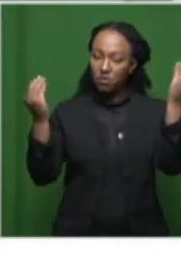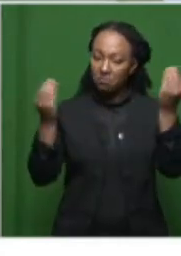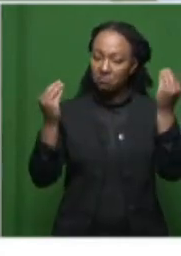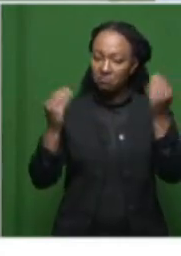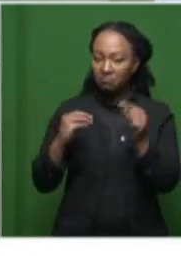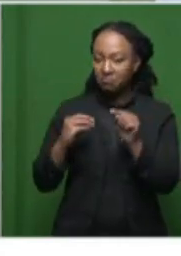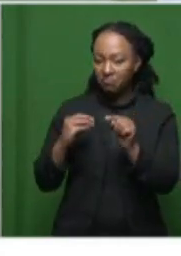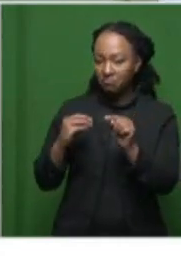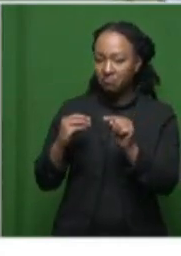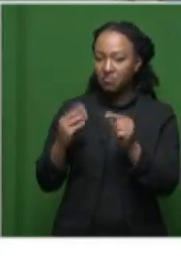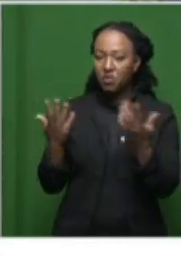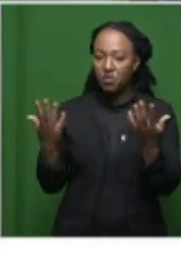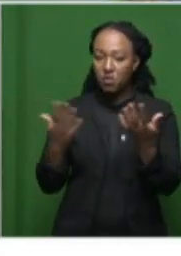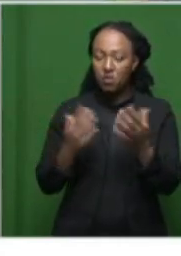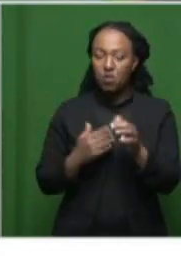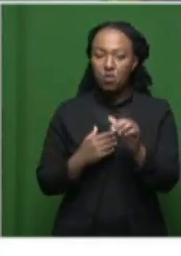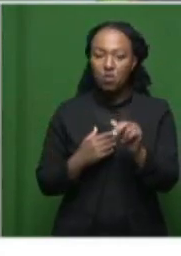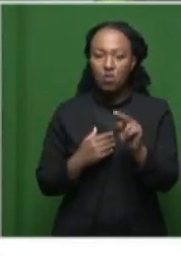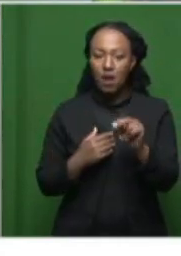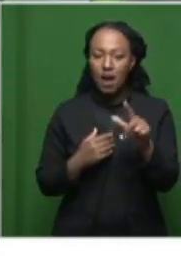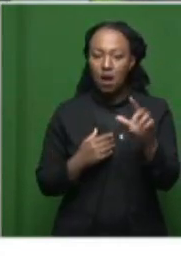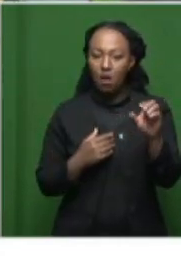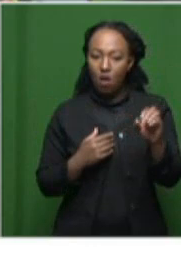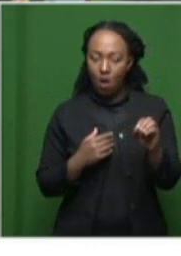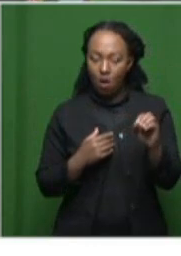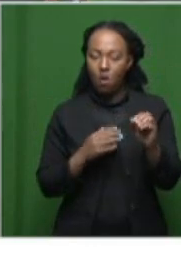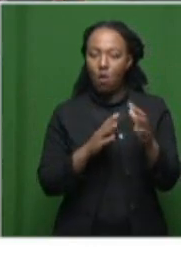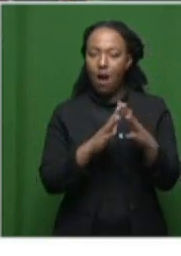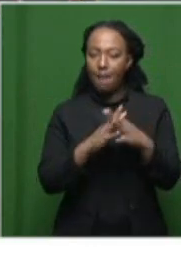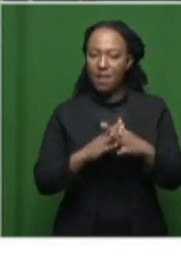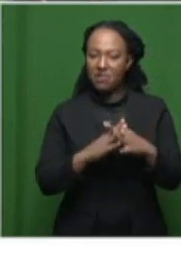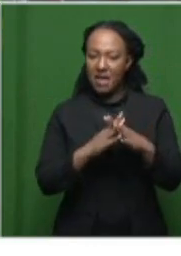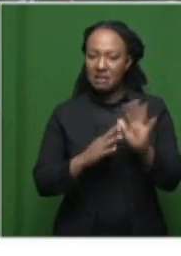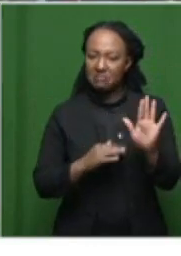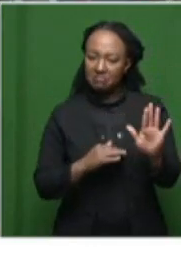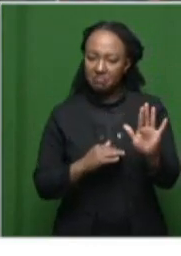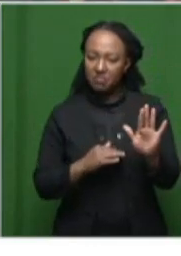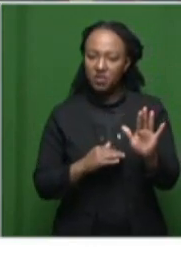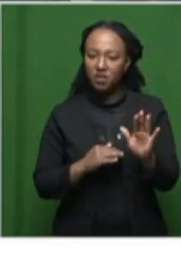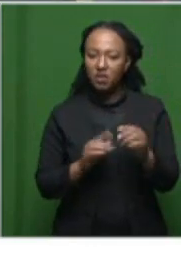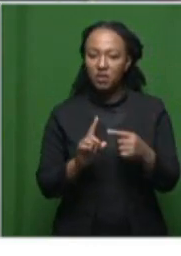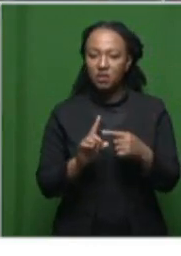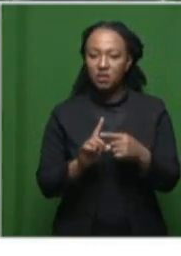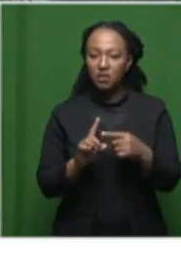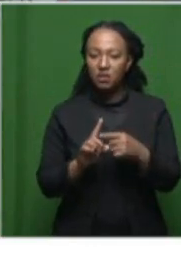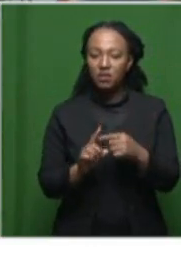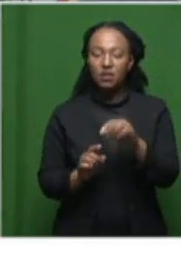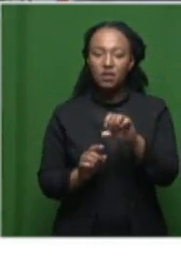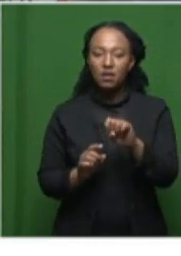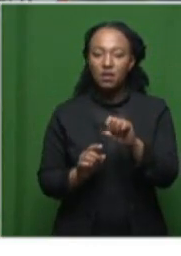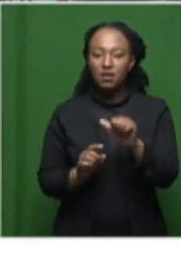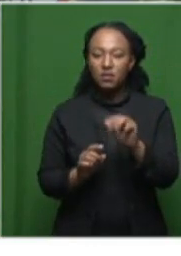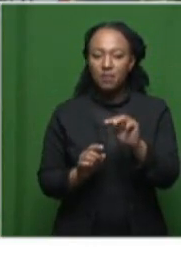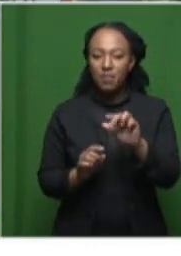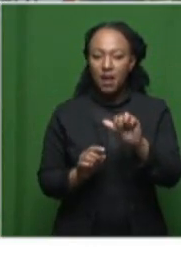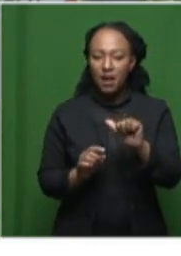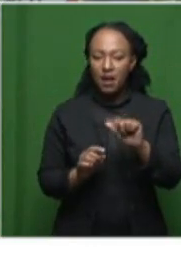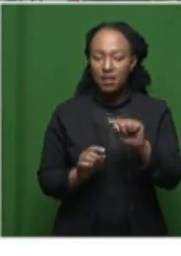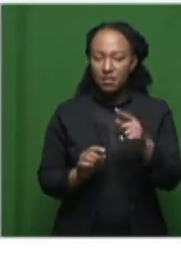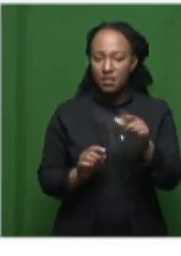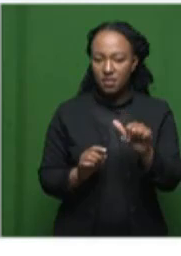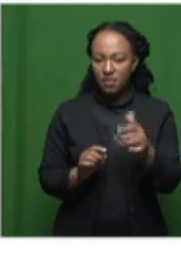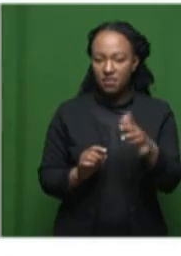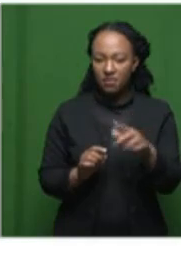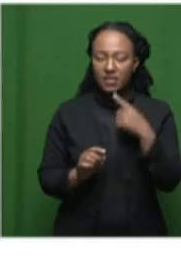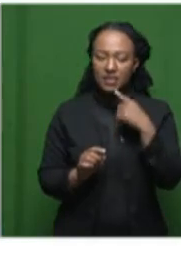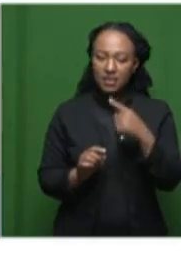here at the Anglo-American stand. And I've got a message here from Samath Shah. And Samath says, Sakina, could you